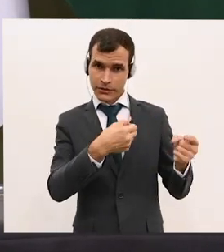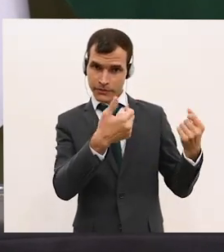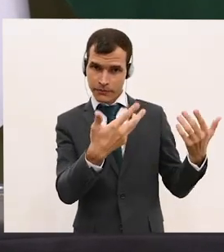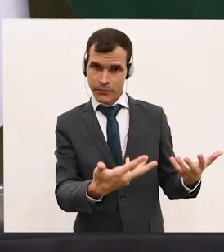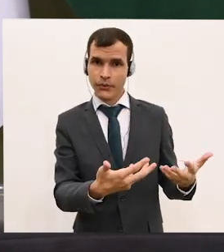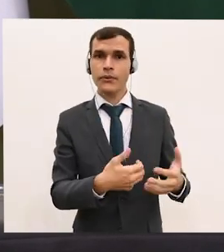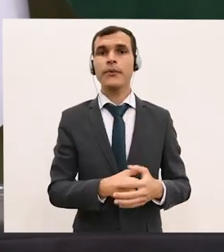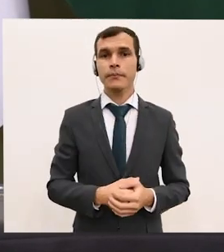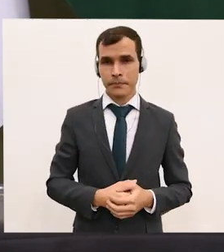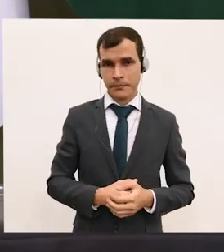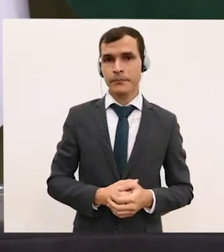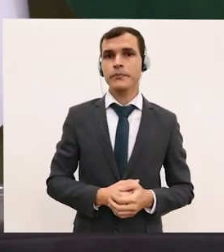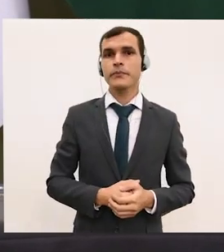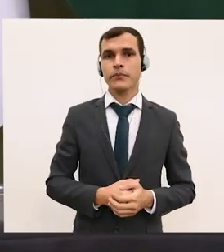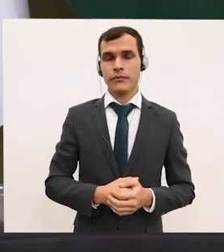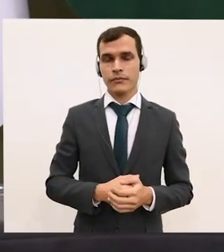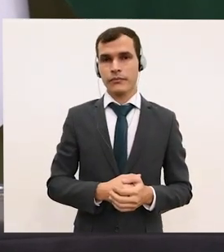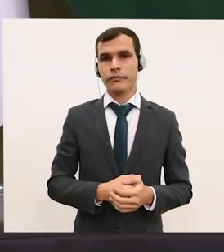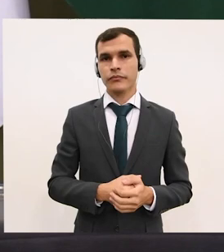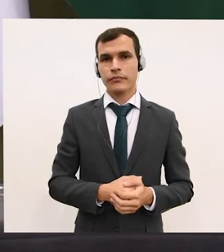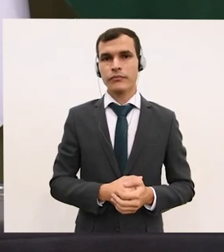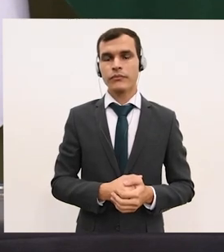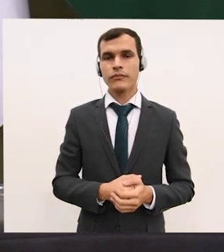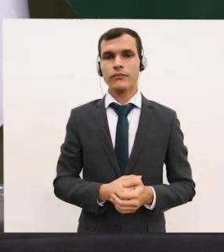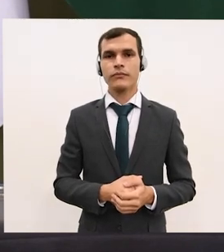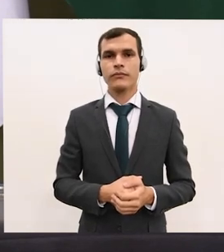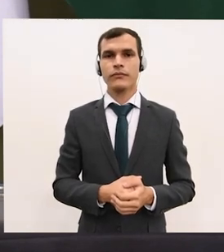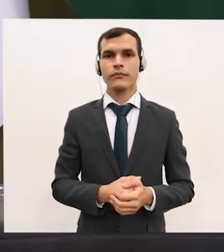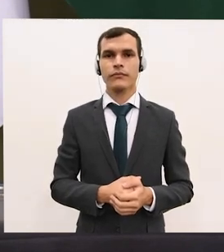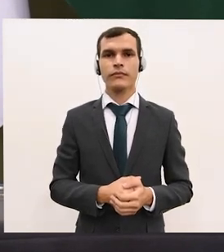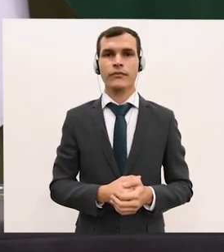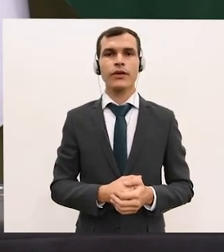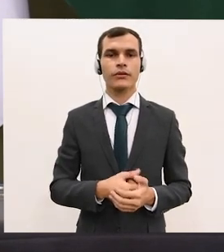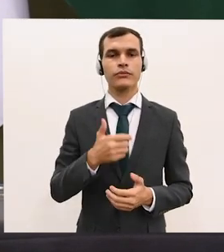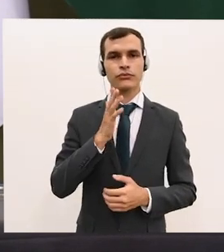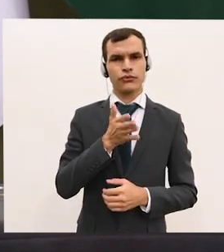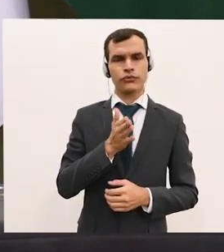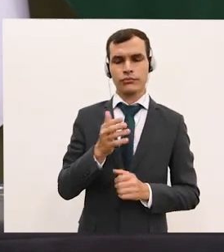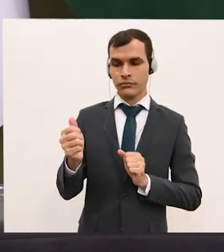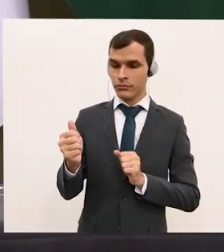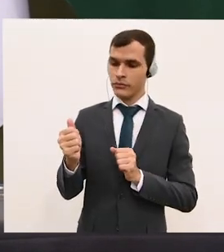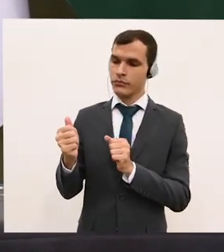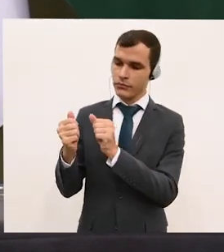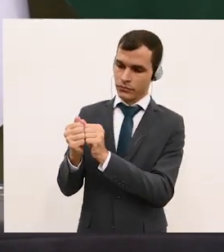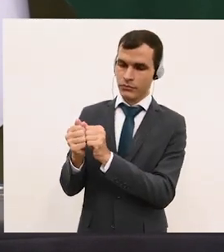His Excellency, the president. We also met with the FPA,